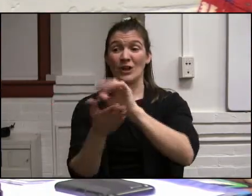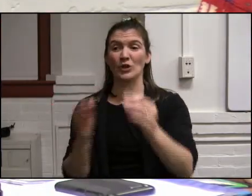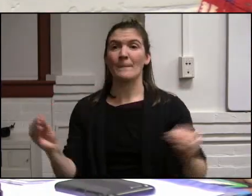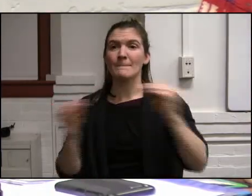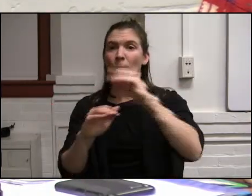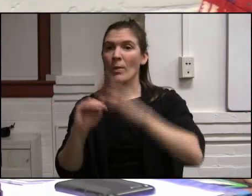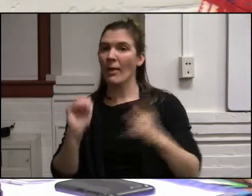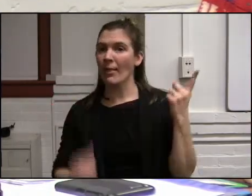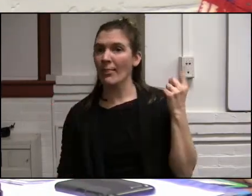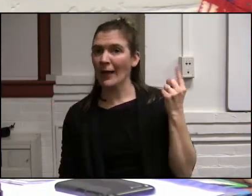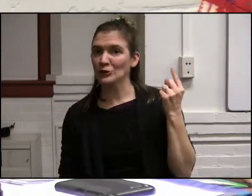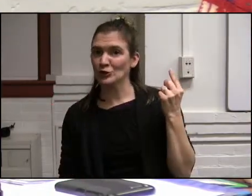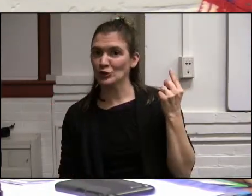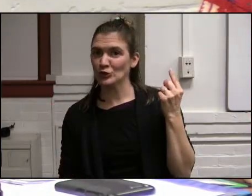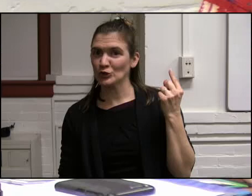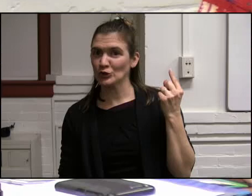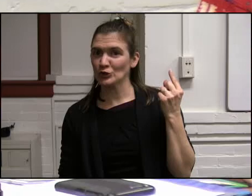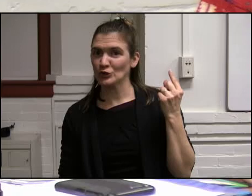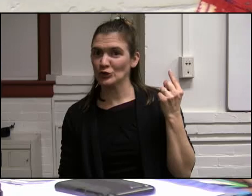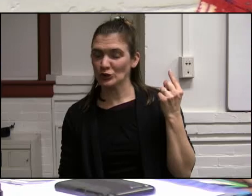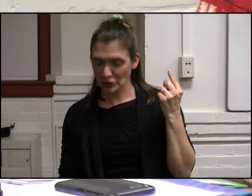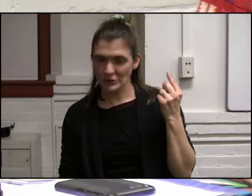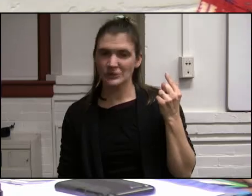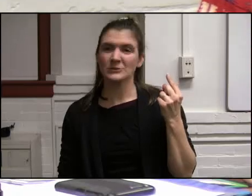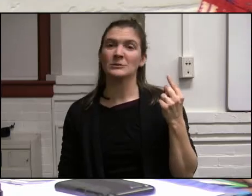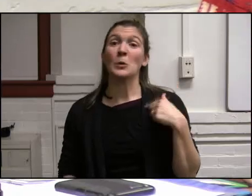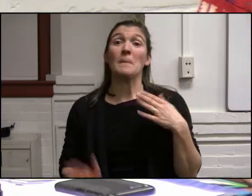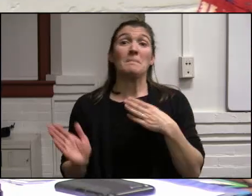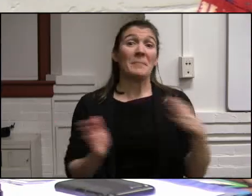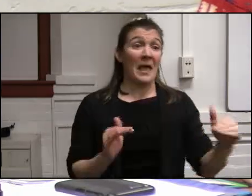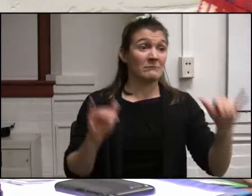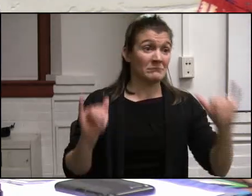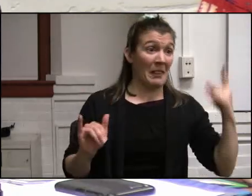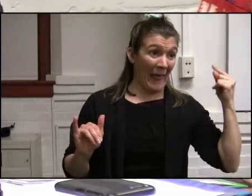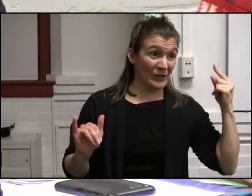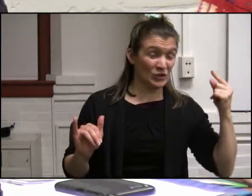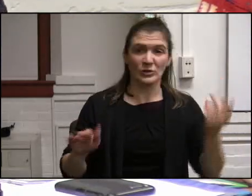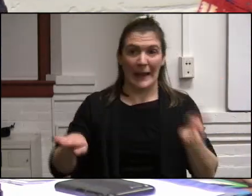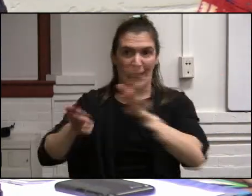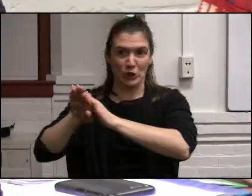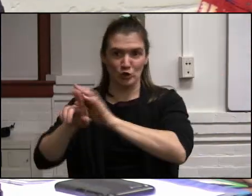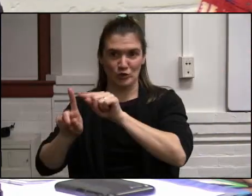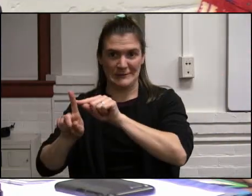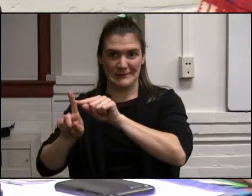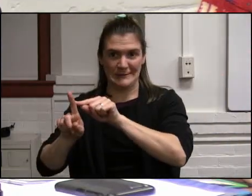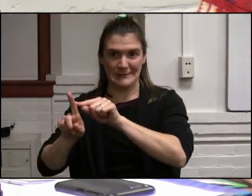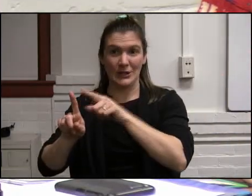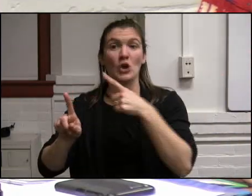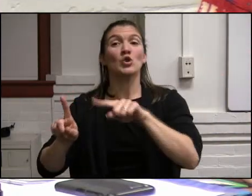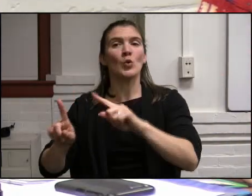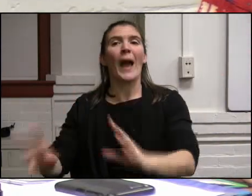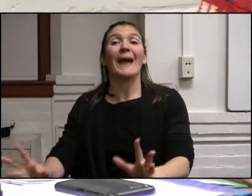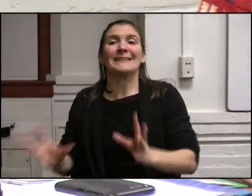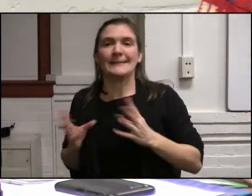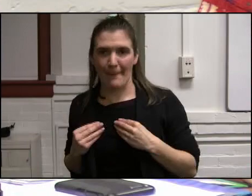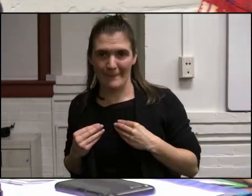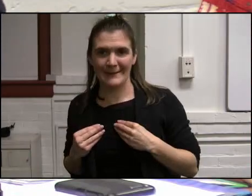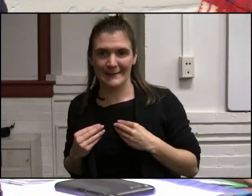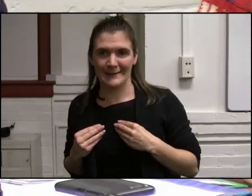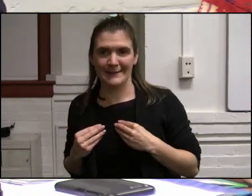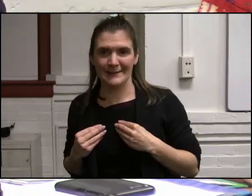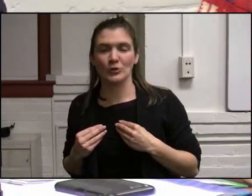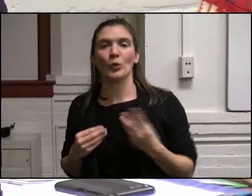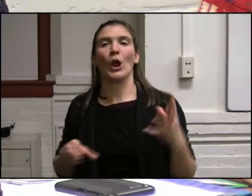$4,510 higher than what we had put into the budget, which would have been level funding from last year. And you accepted that for the purposes